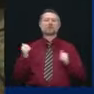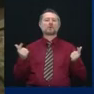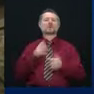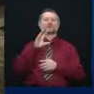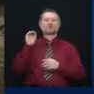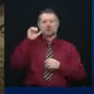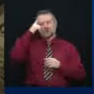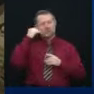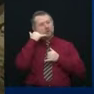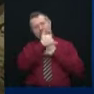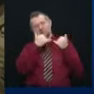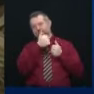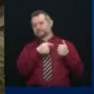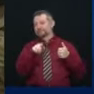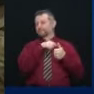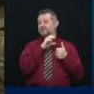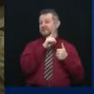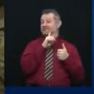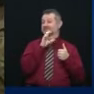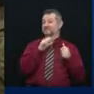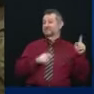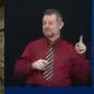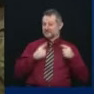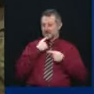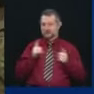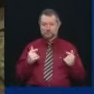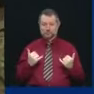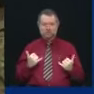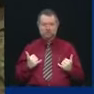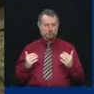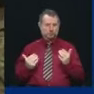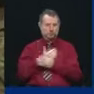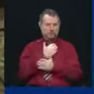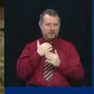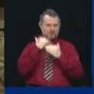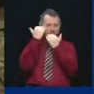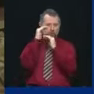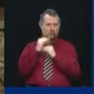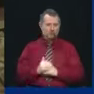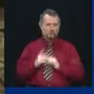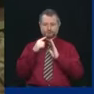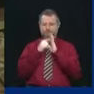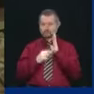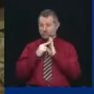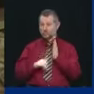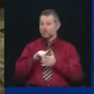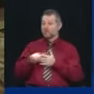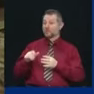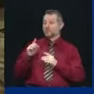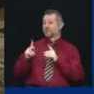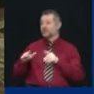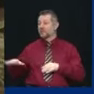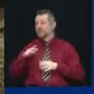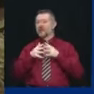The CDC announced today new guidance saying for New Yorkers, Americans who